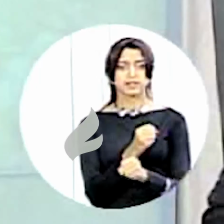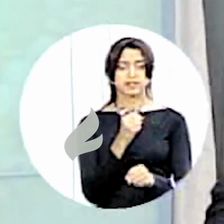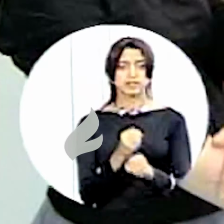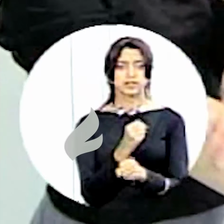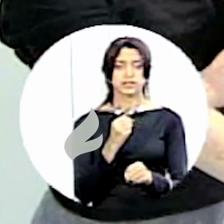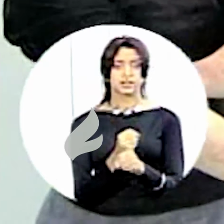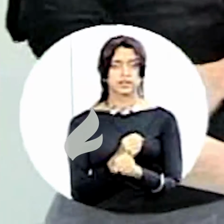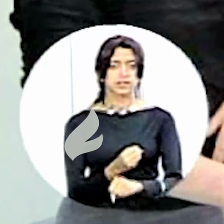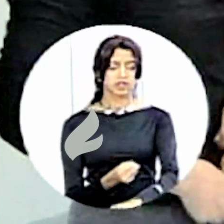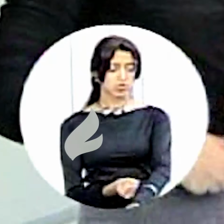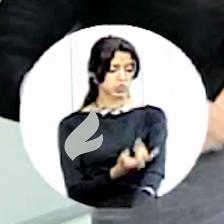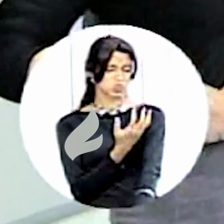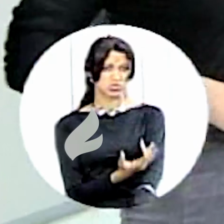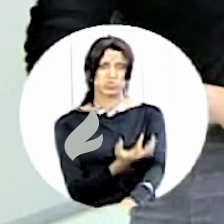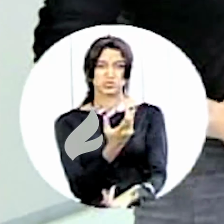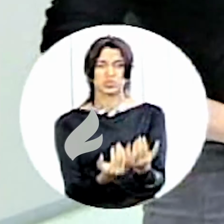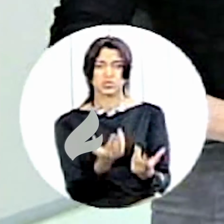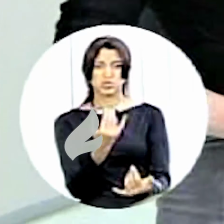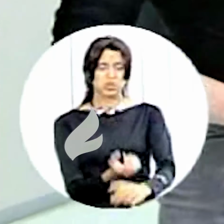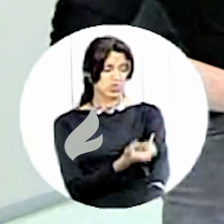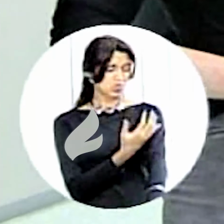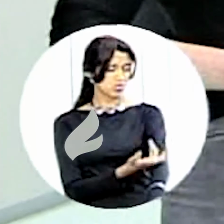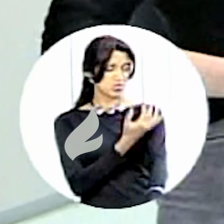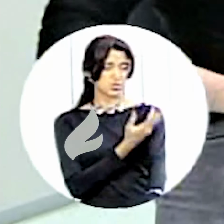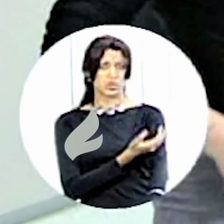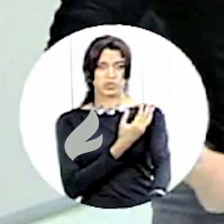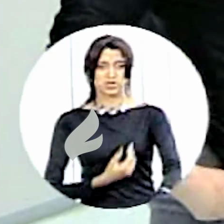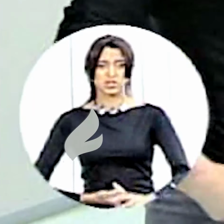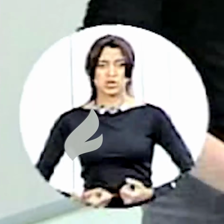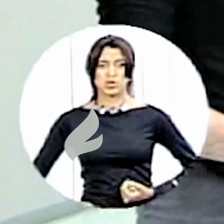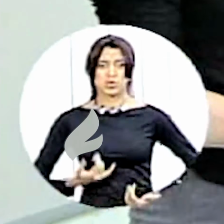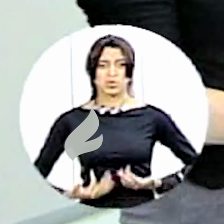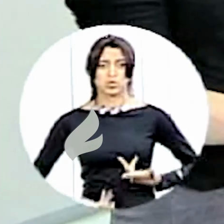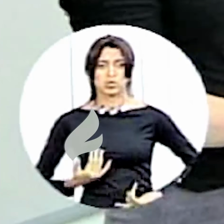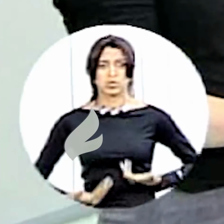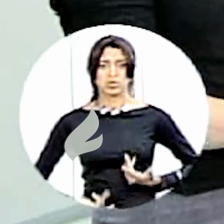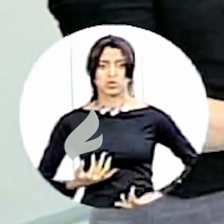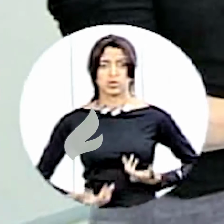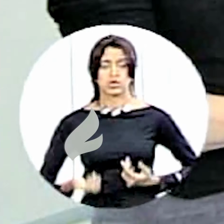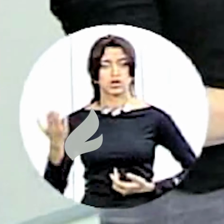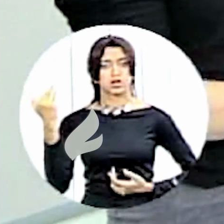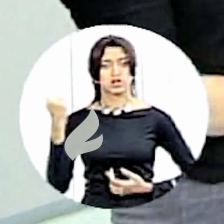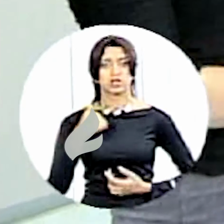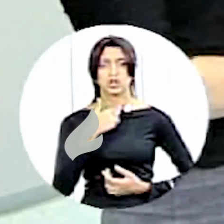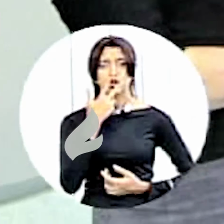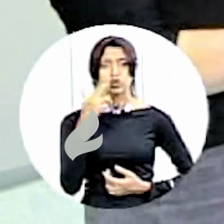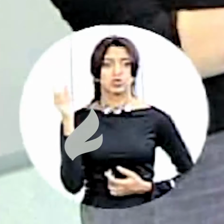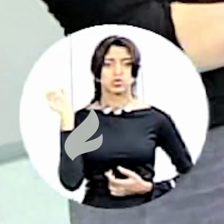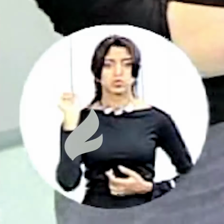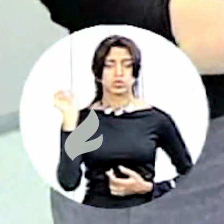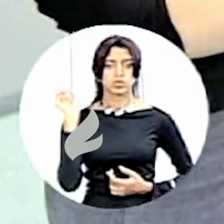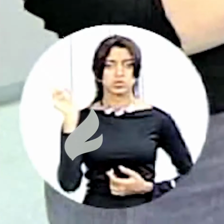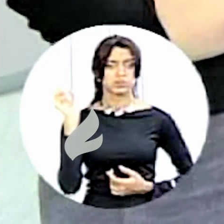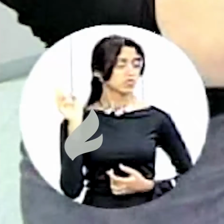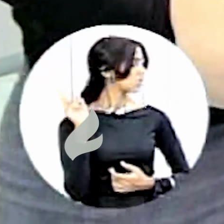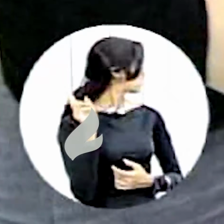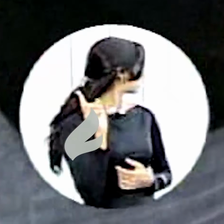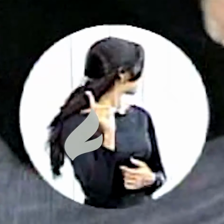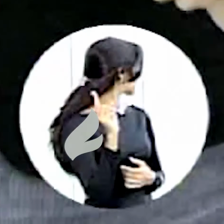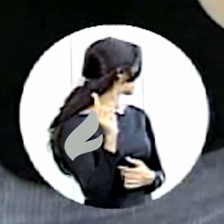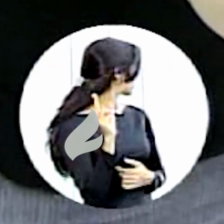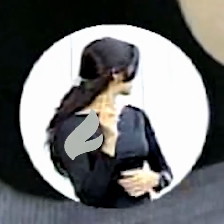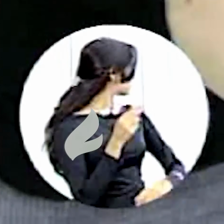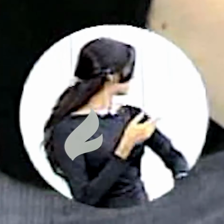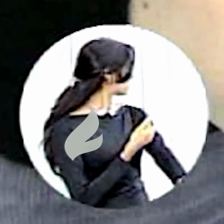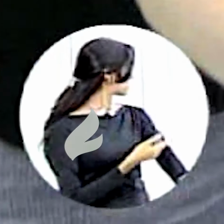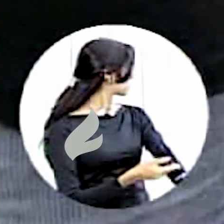to you, sister? I accidentally burned myself. I burned my abdomen, entire body. I was a compulsive smoker. These are the burn scars here. These scars are